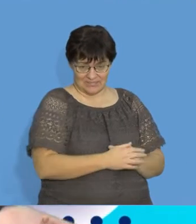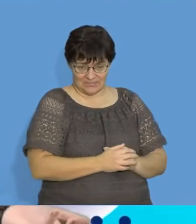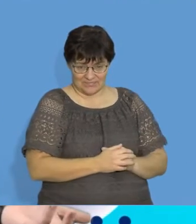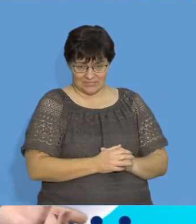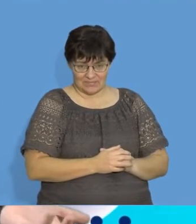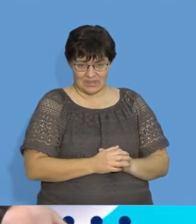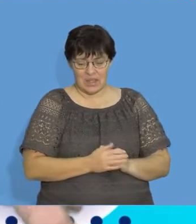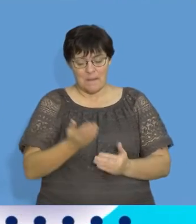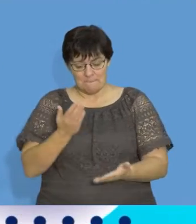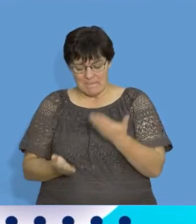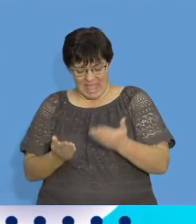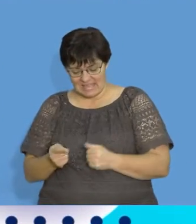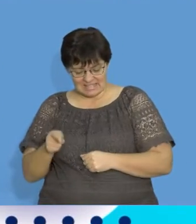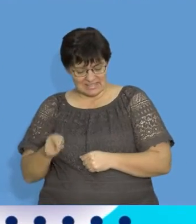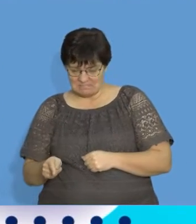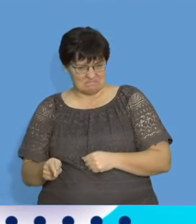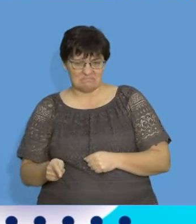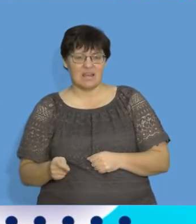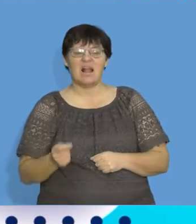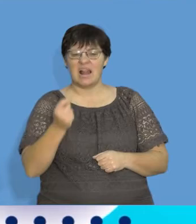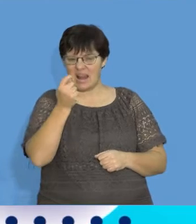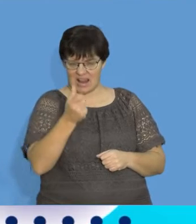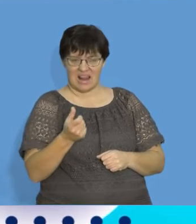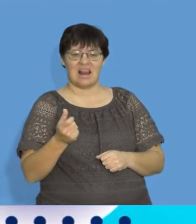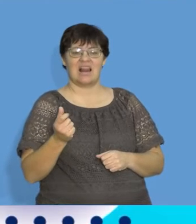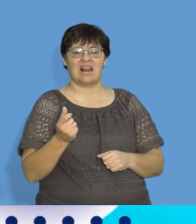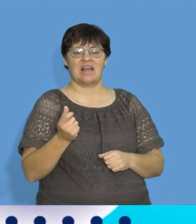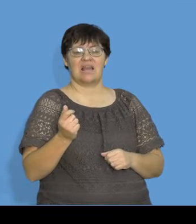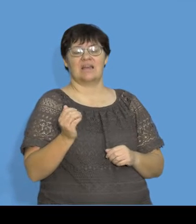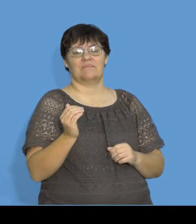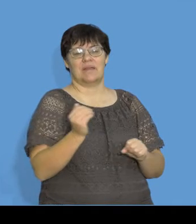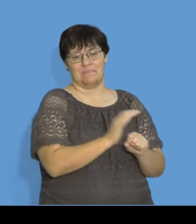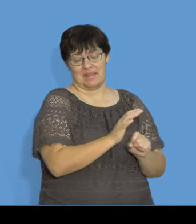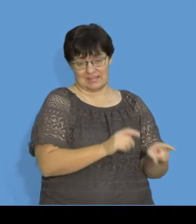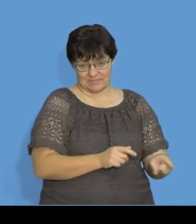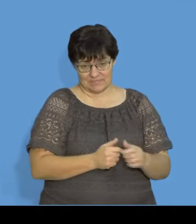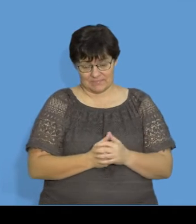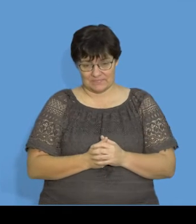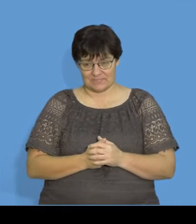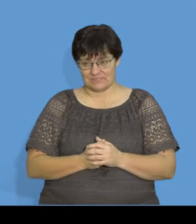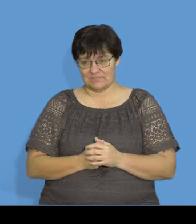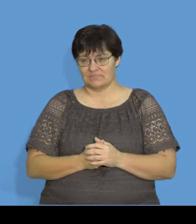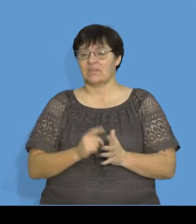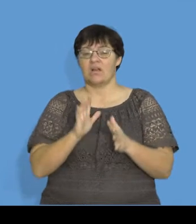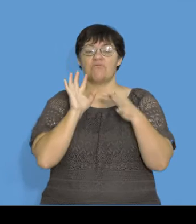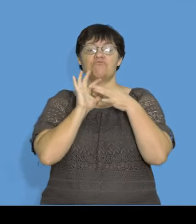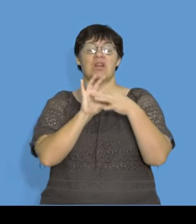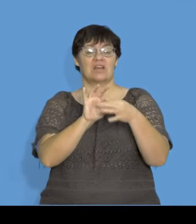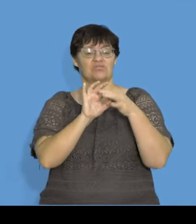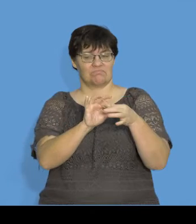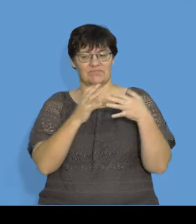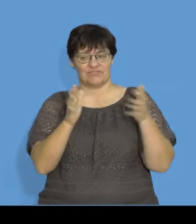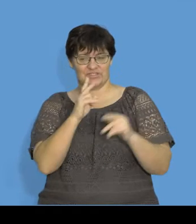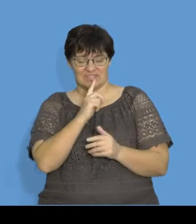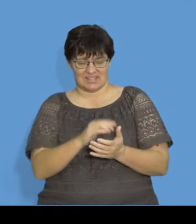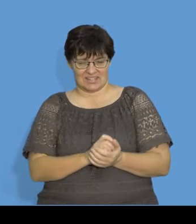on kinetic energy than a change in mass does, okay? So these are the relationships